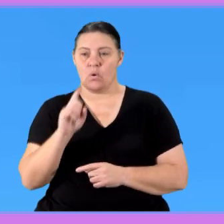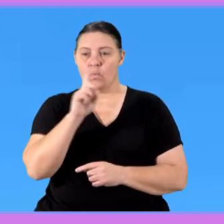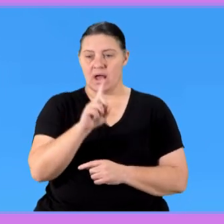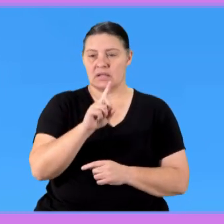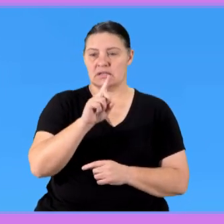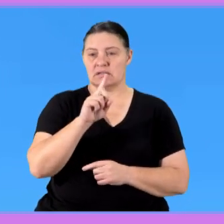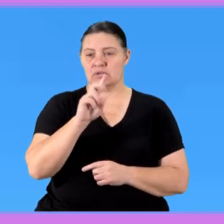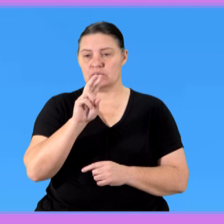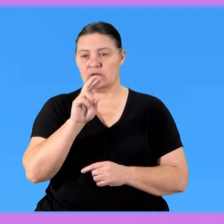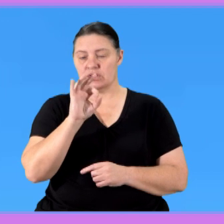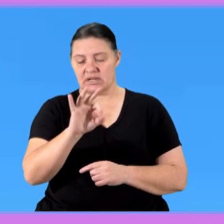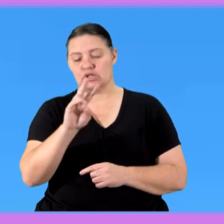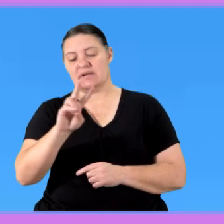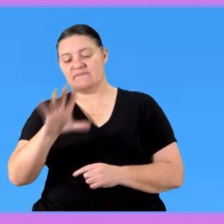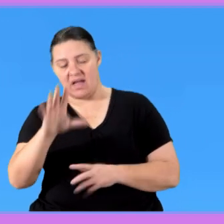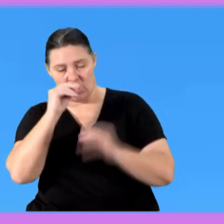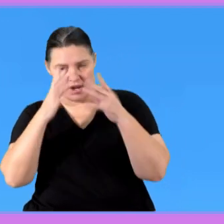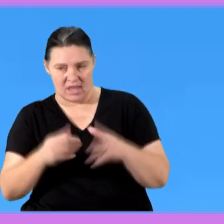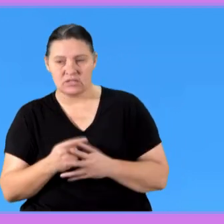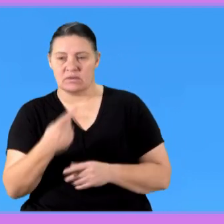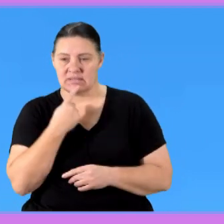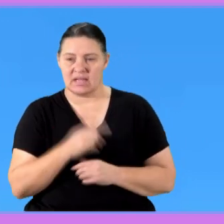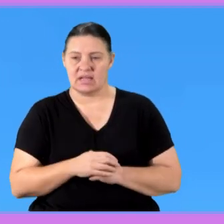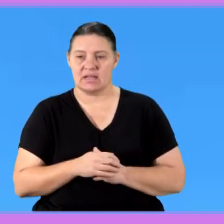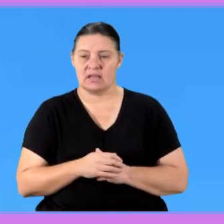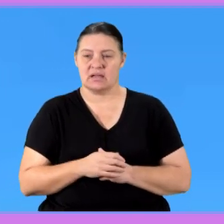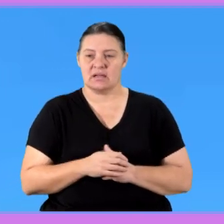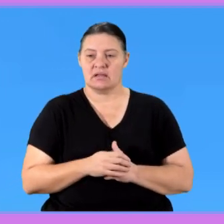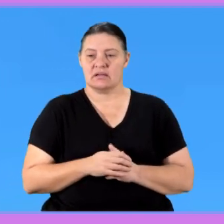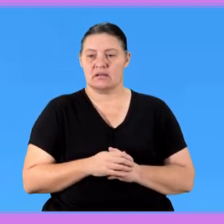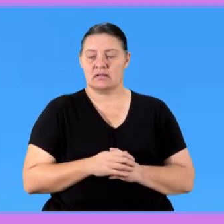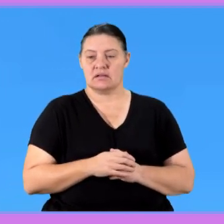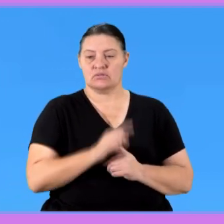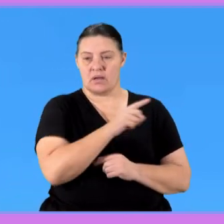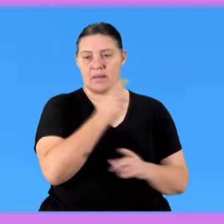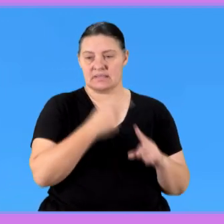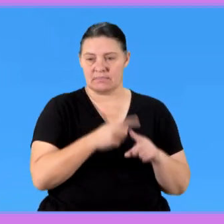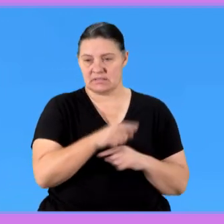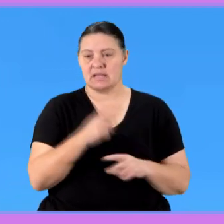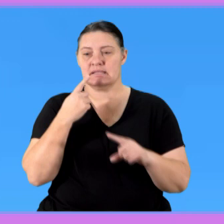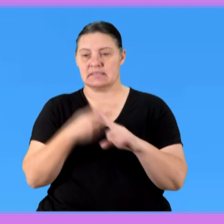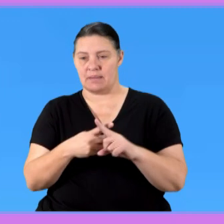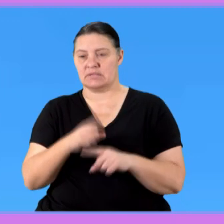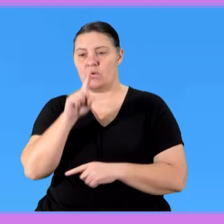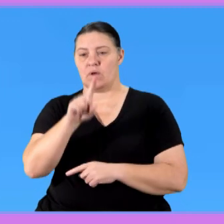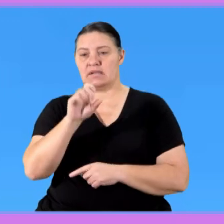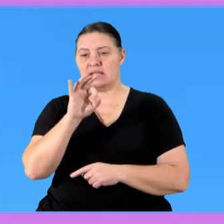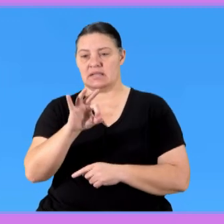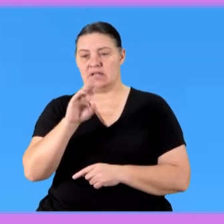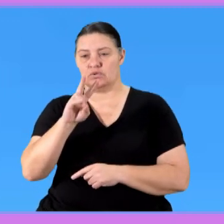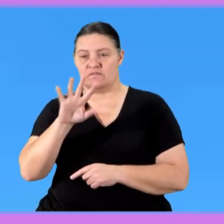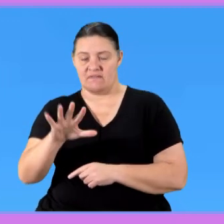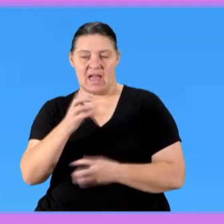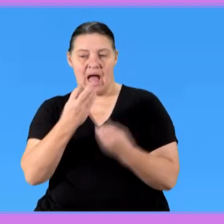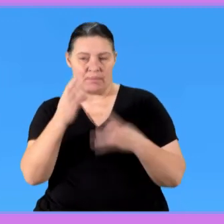1,325 learners. So I'll go by saying 0,25 multiply by 0,8 multiply